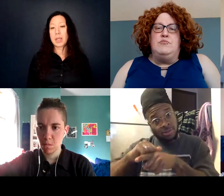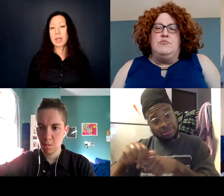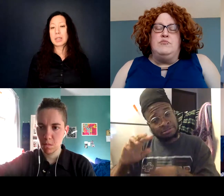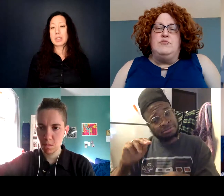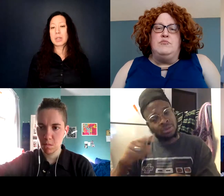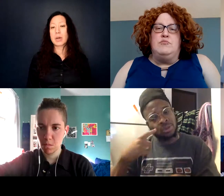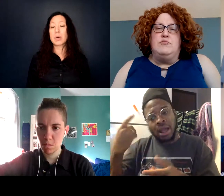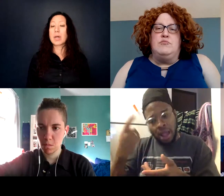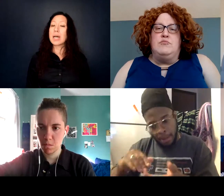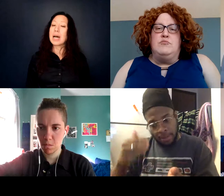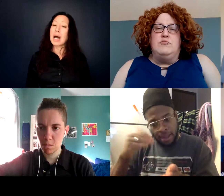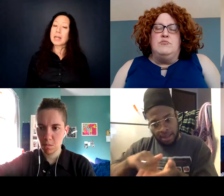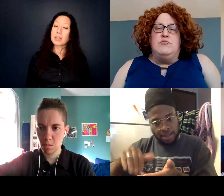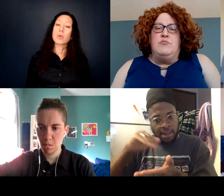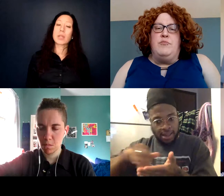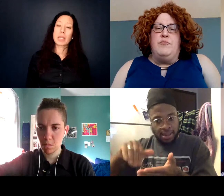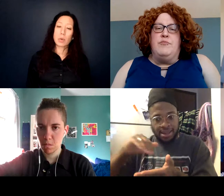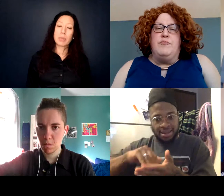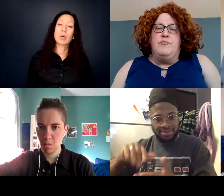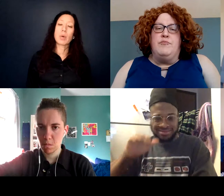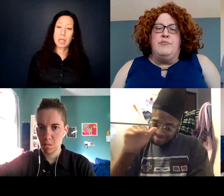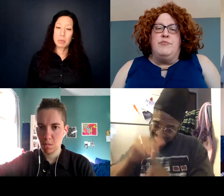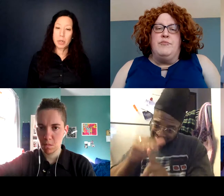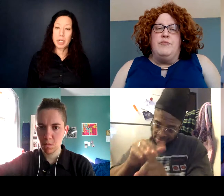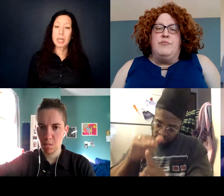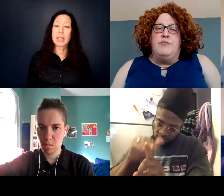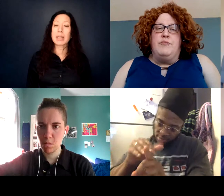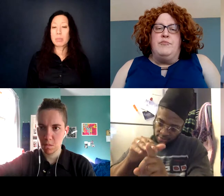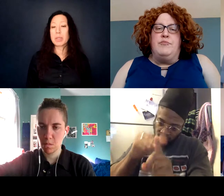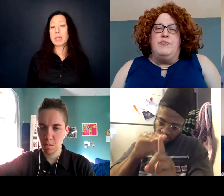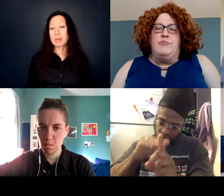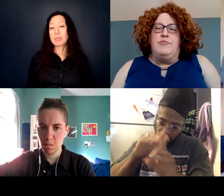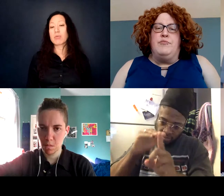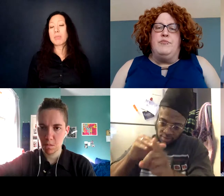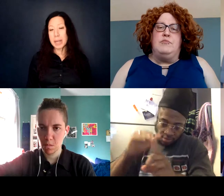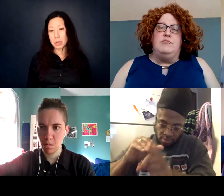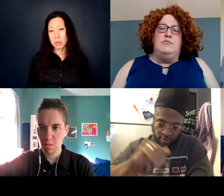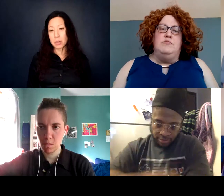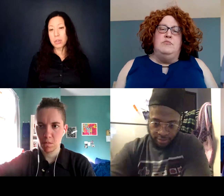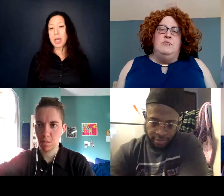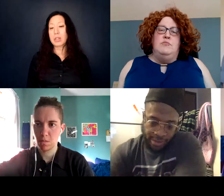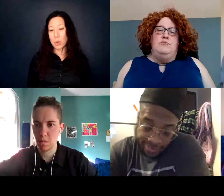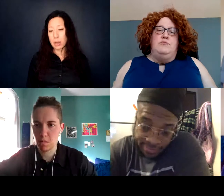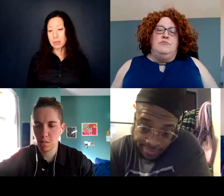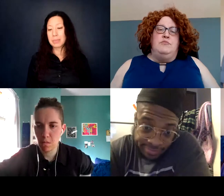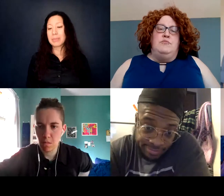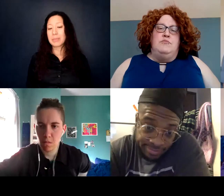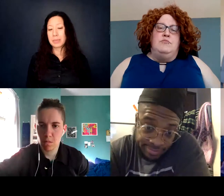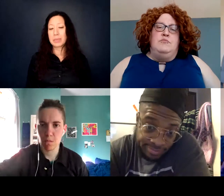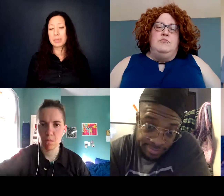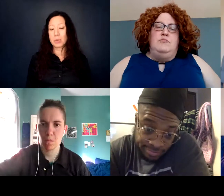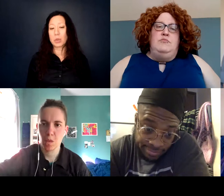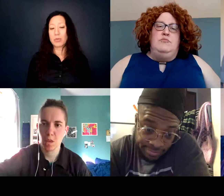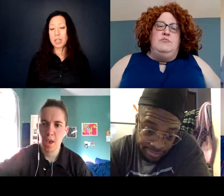on. And so I don't think it would be a one-time training. I think it would be reminders as